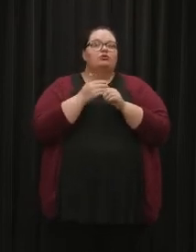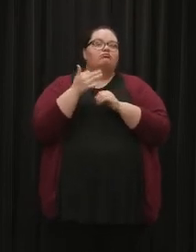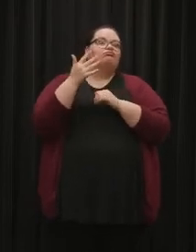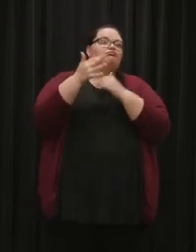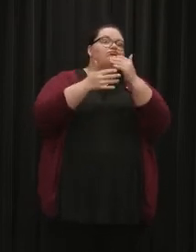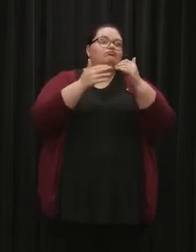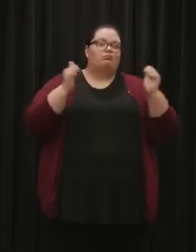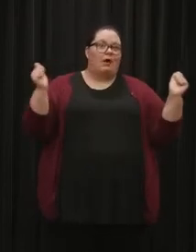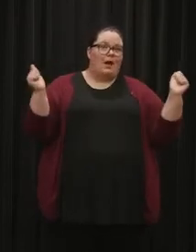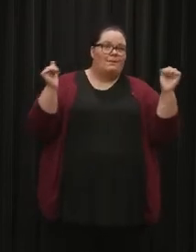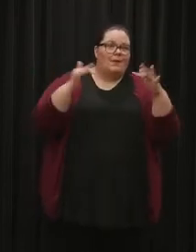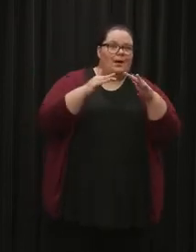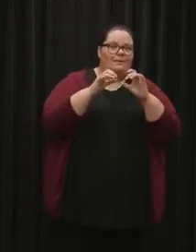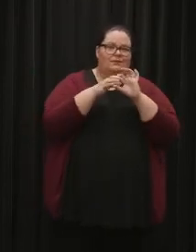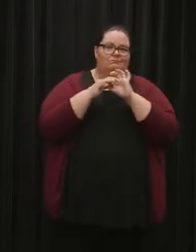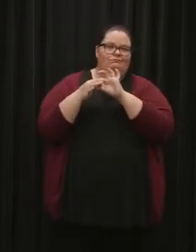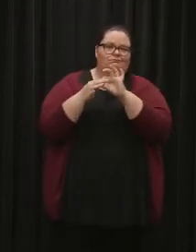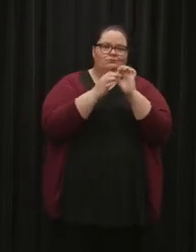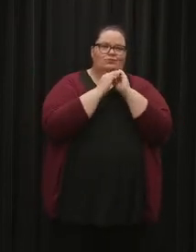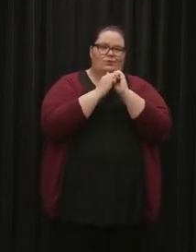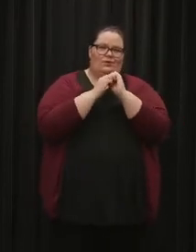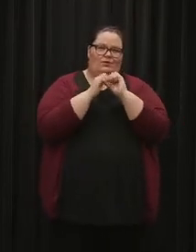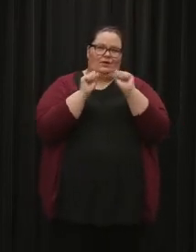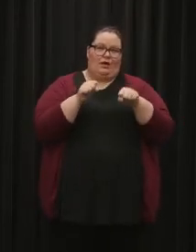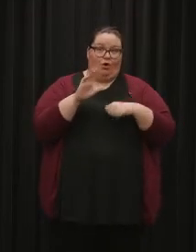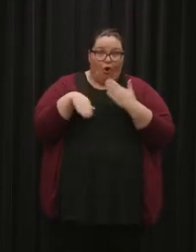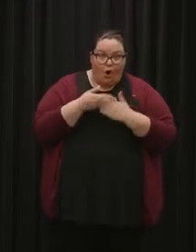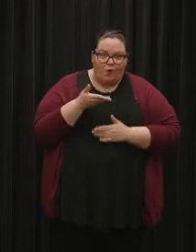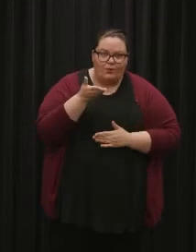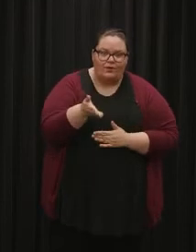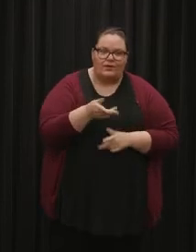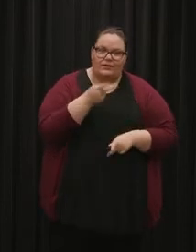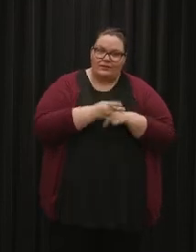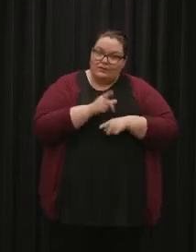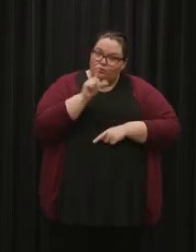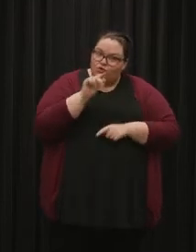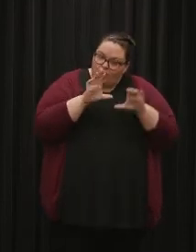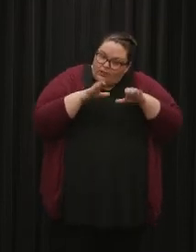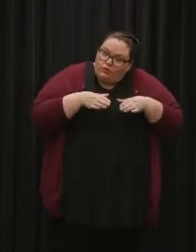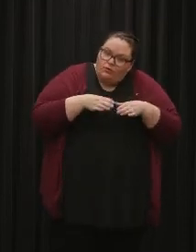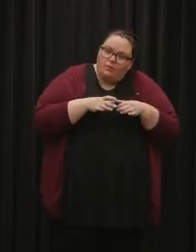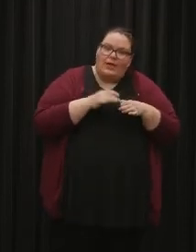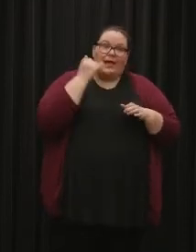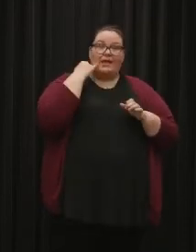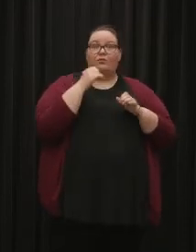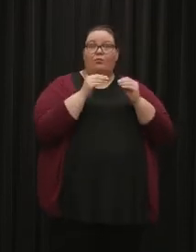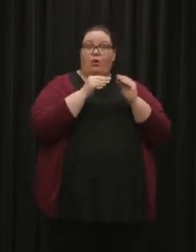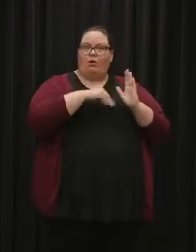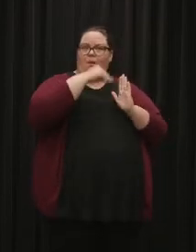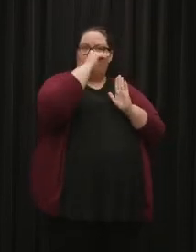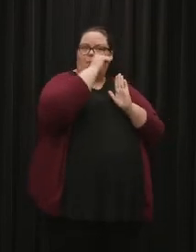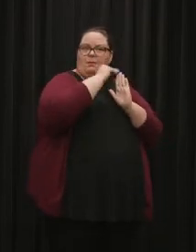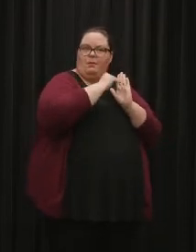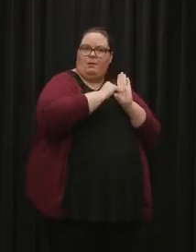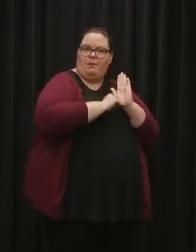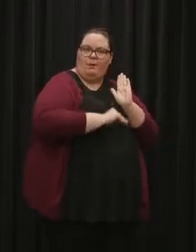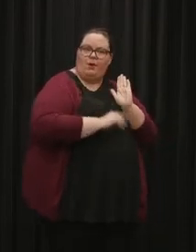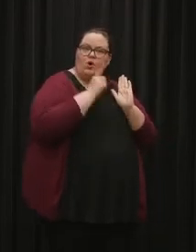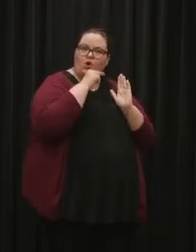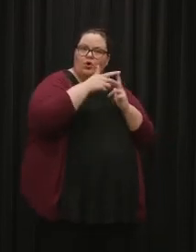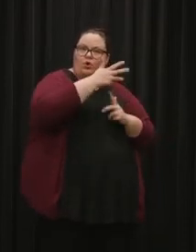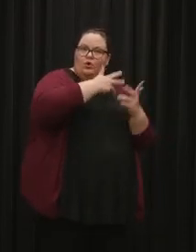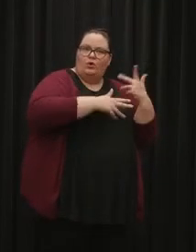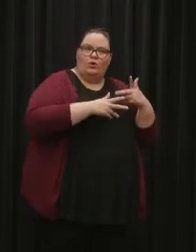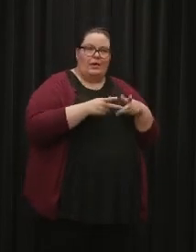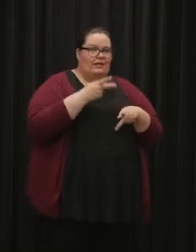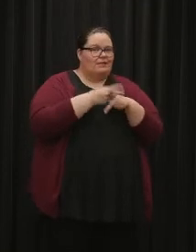we'll all be there to be able to gather together. Stick with your steady 20, keep track of the contacts that you have. Make sure it's the same